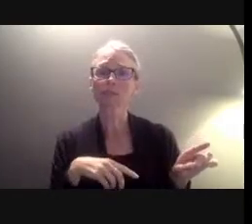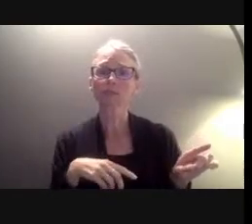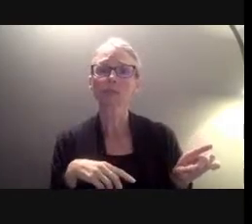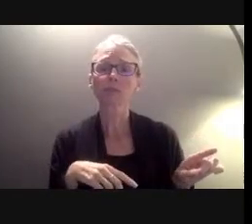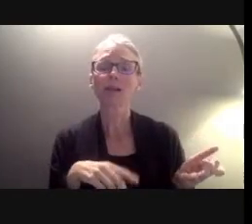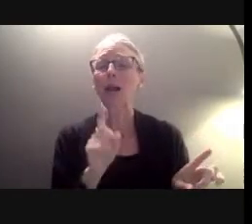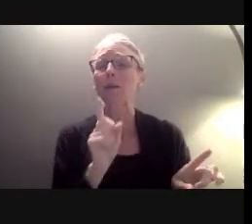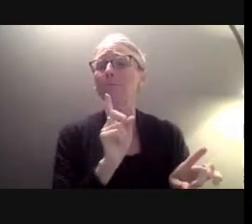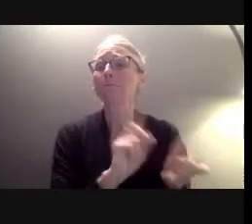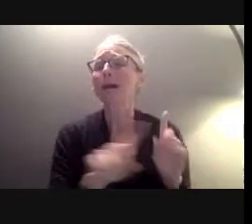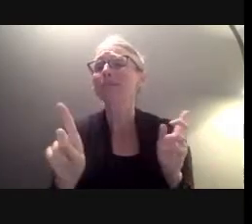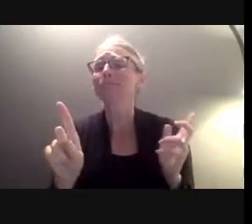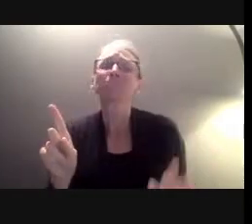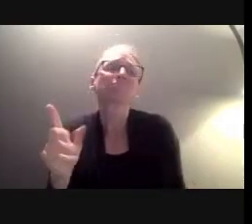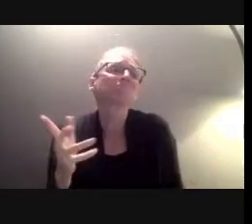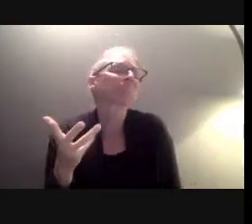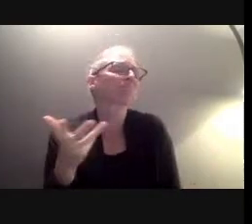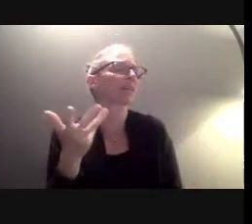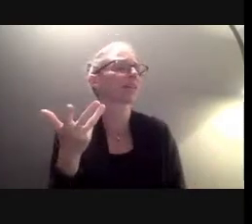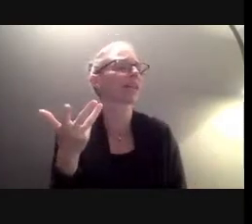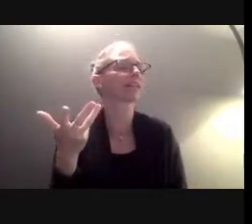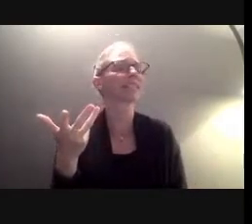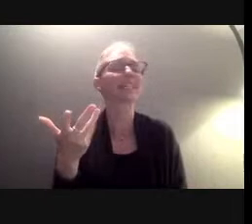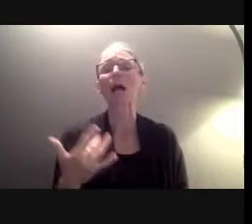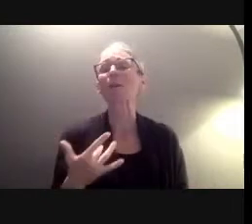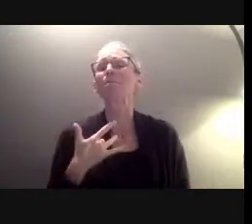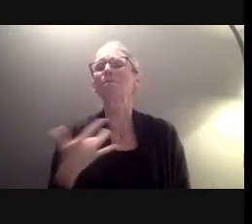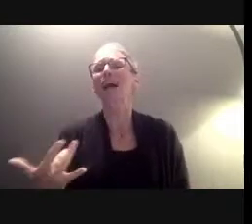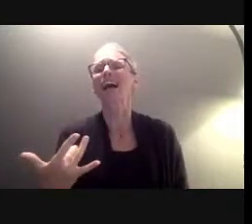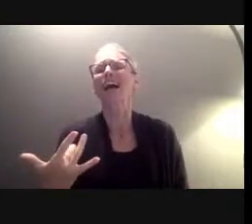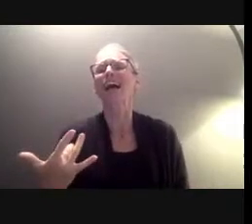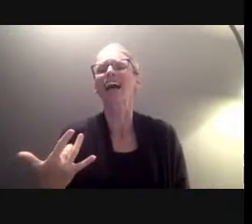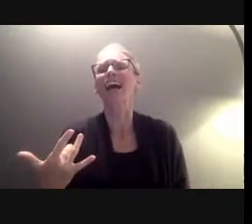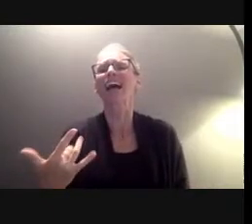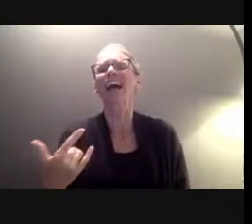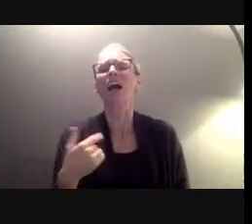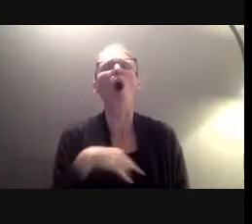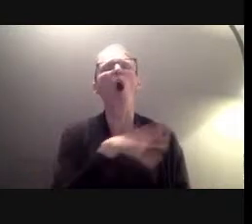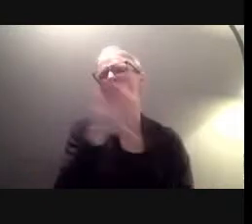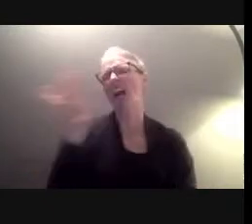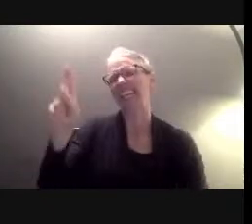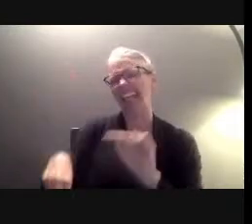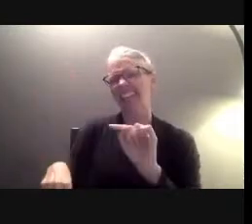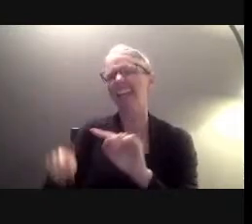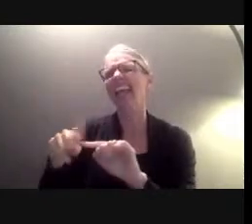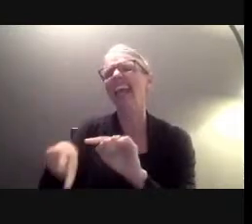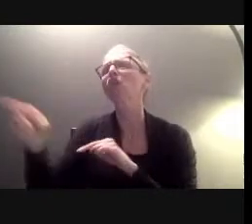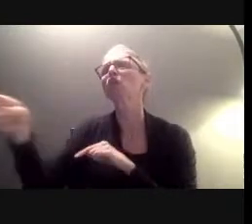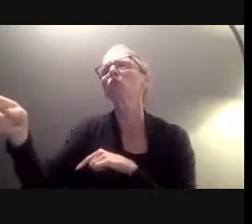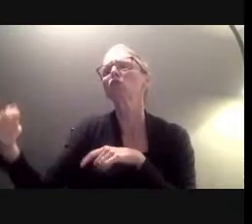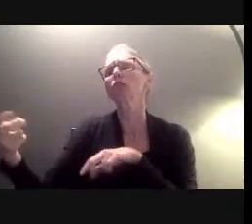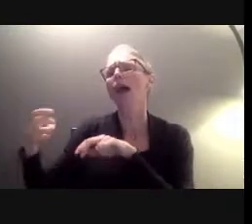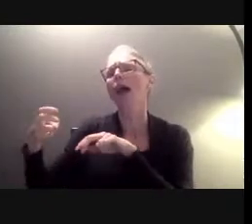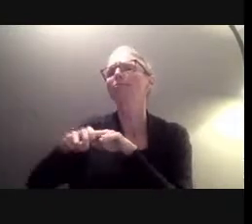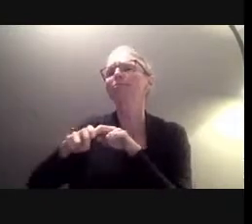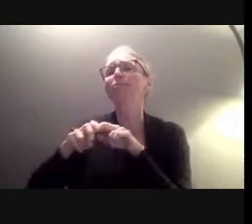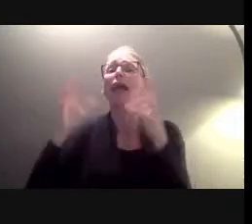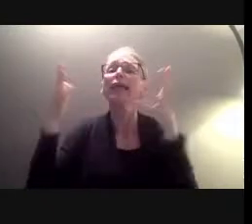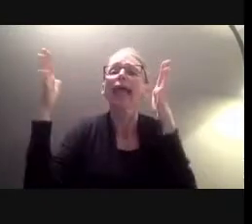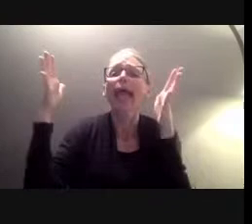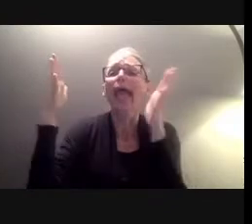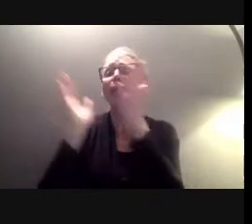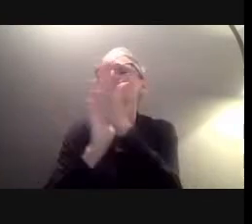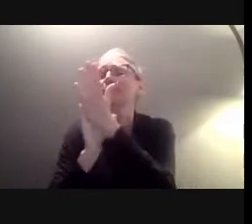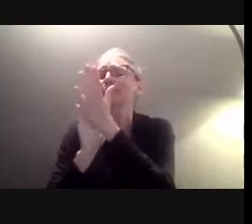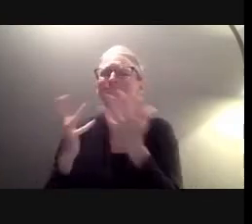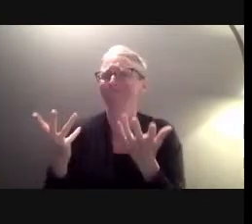was often put like, oh, you can't do this, so you can be the cheerleader. But really, once I found adaptive